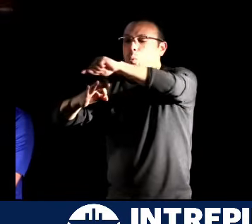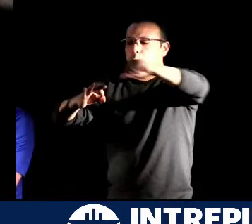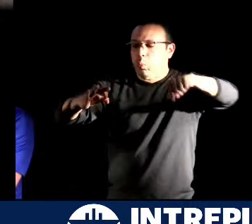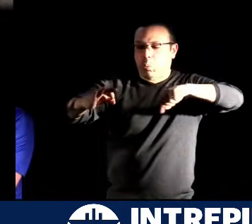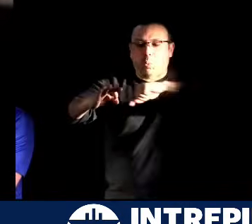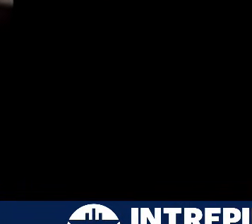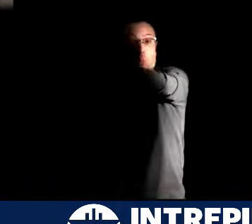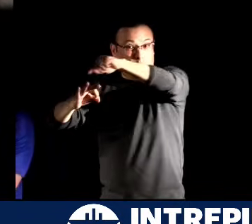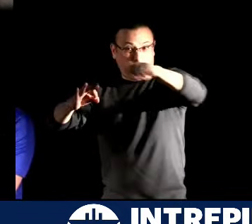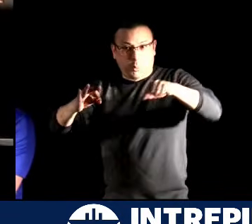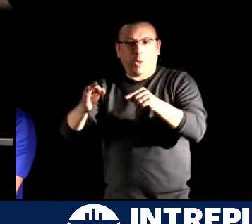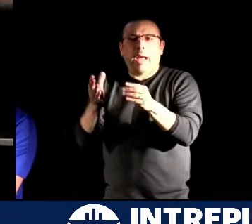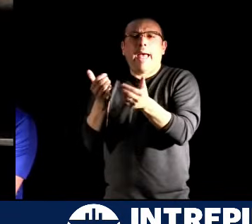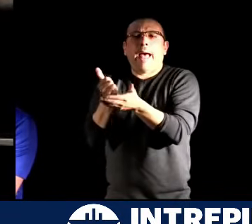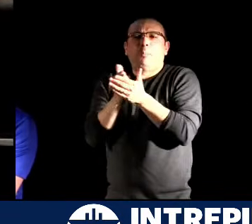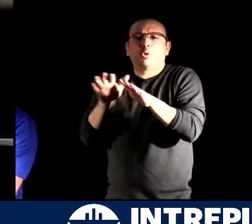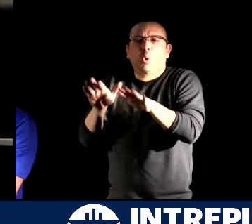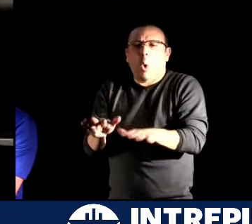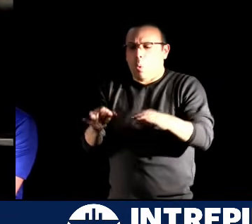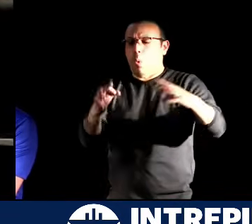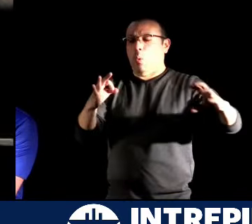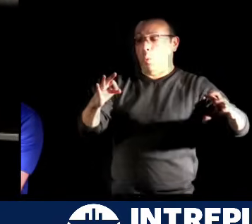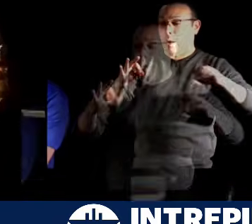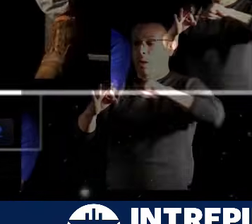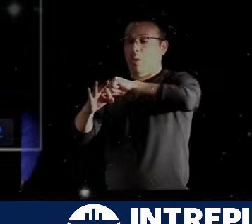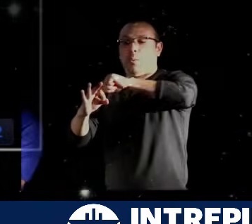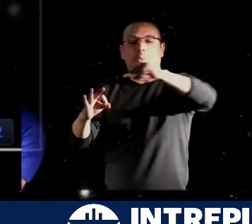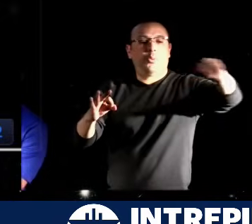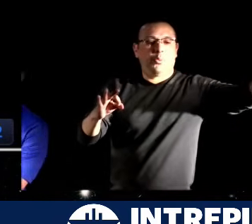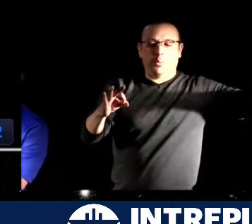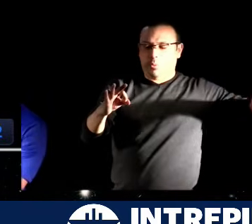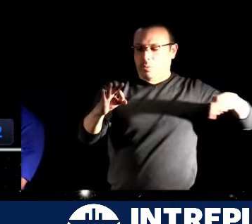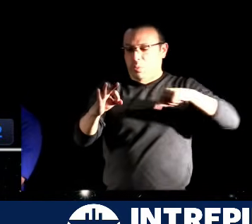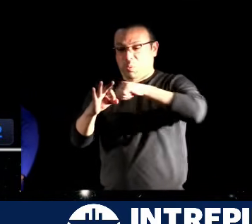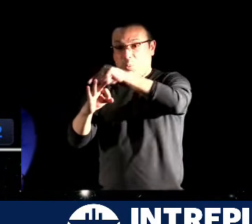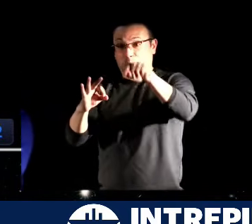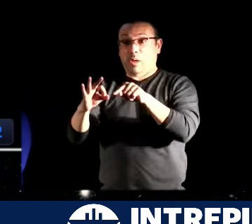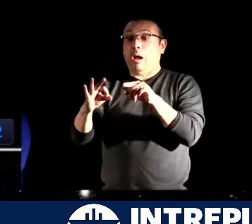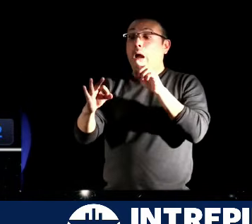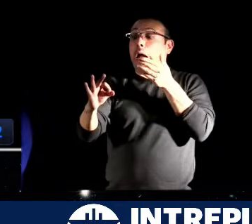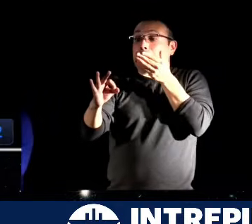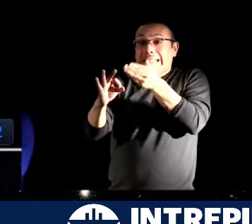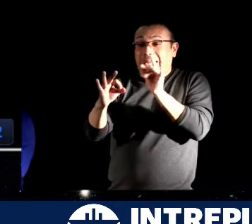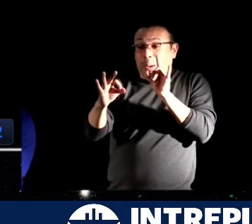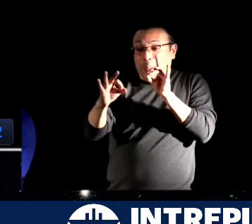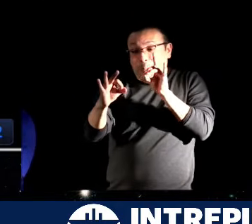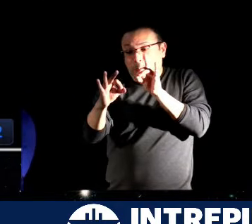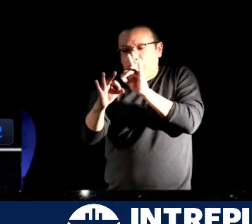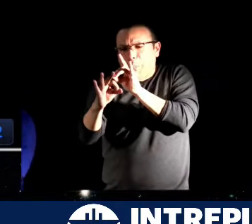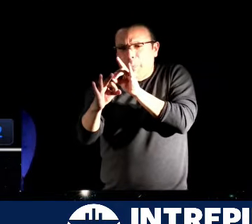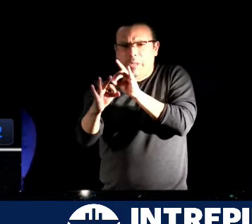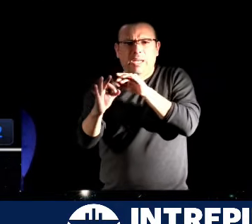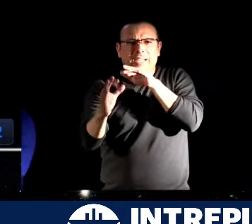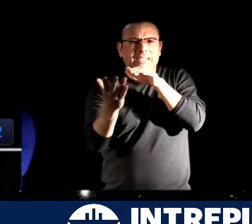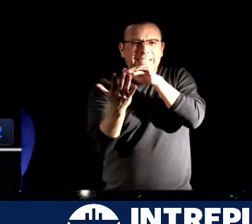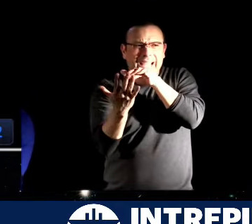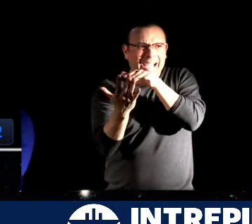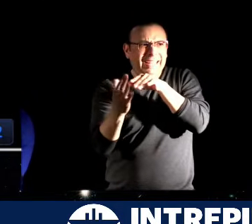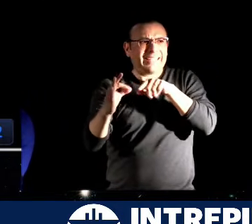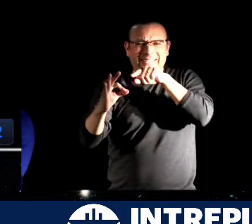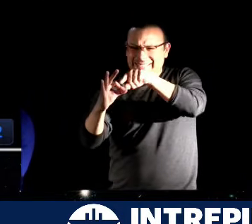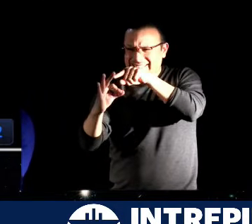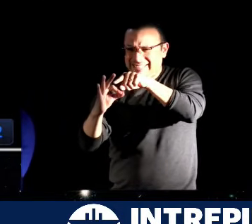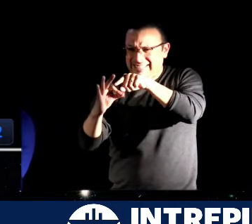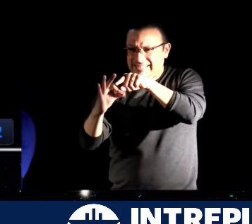instruments on, and we want them to measure the environment of Venus. And Parker Solar Probe made discoveries that was